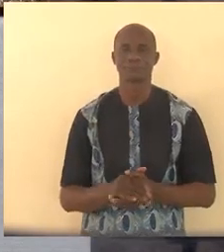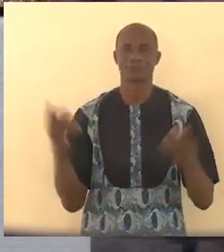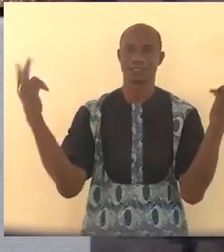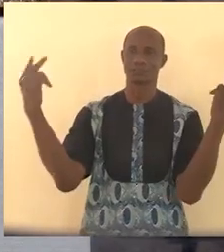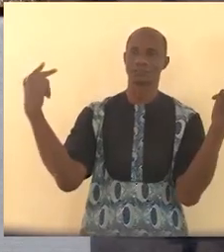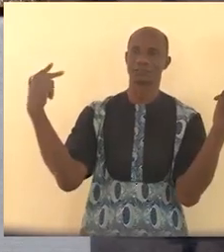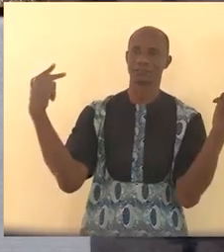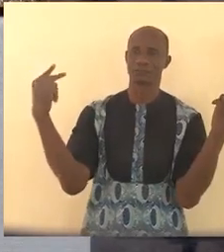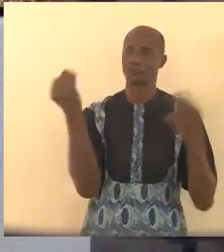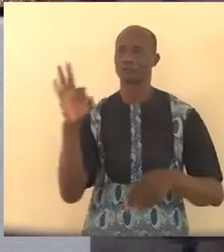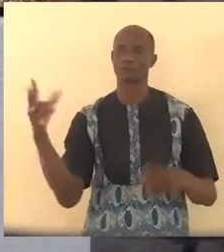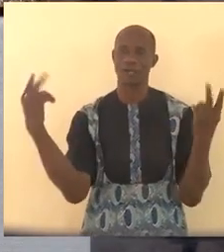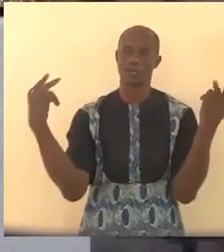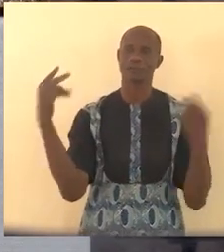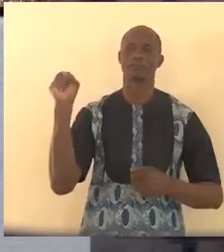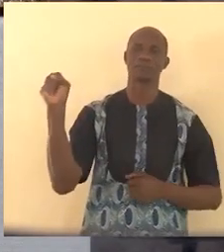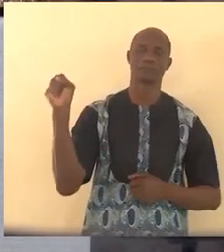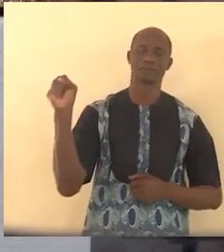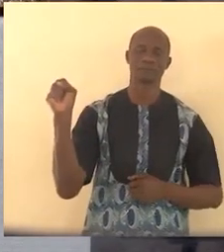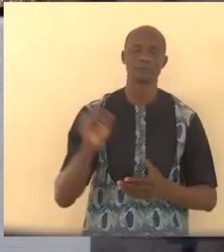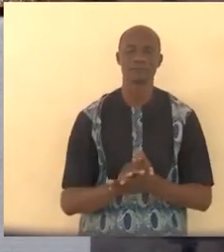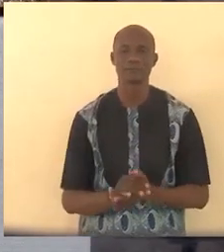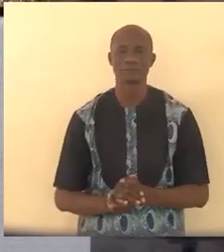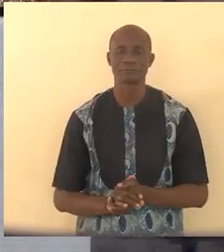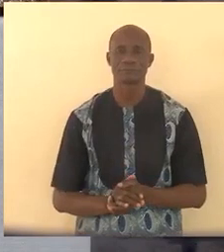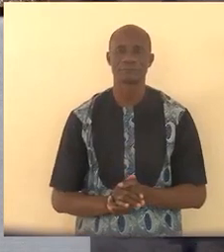it. Vanity of